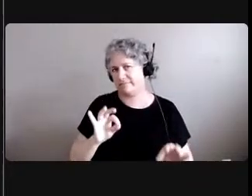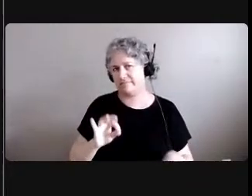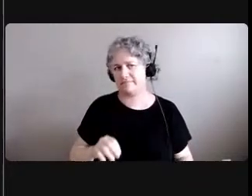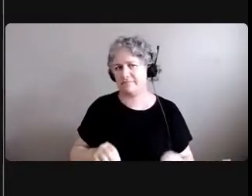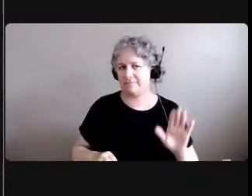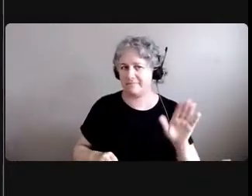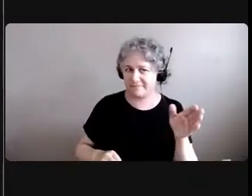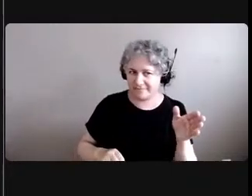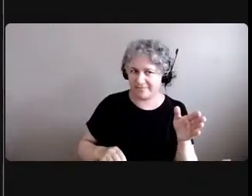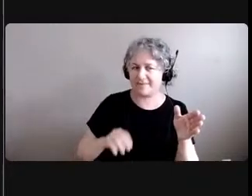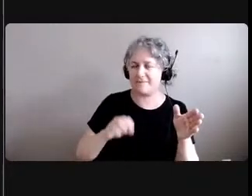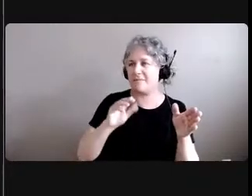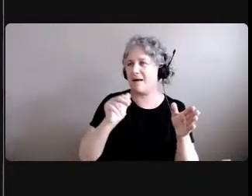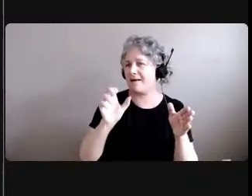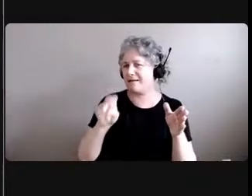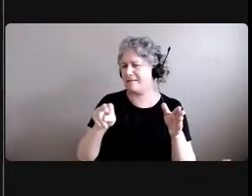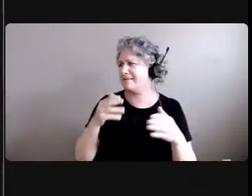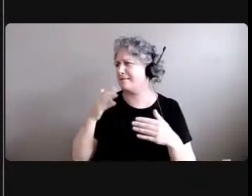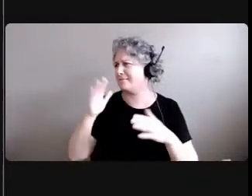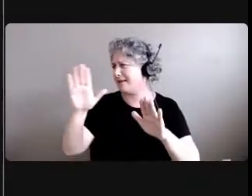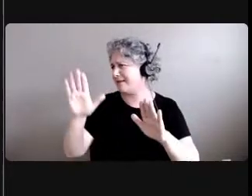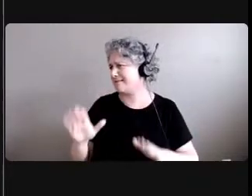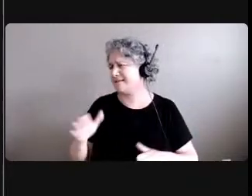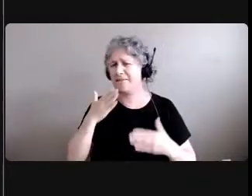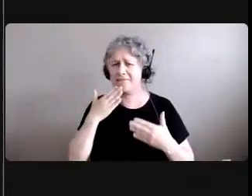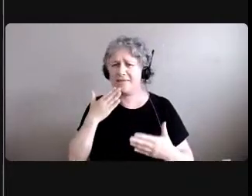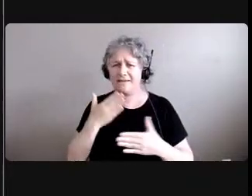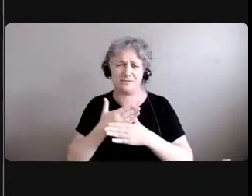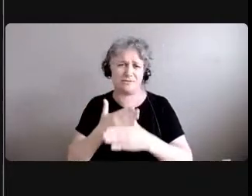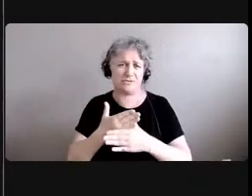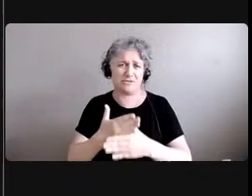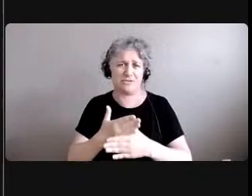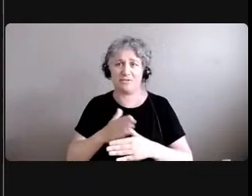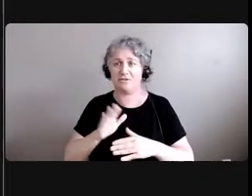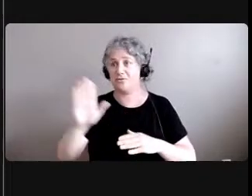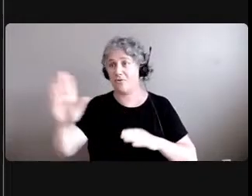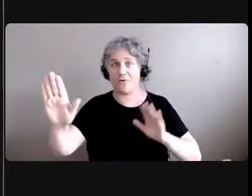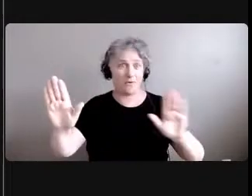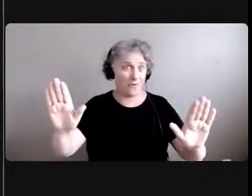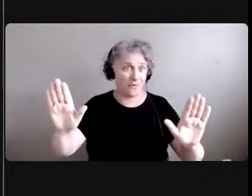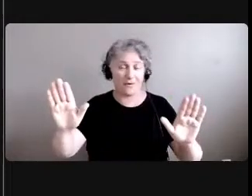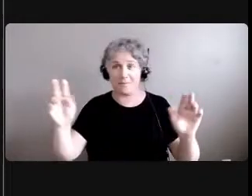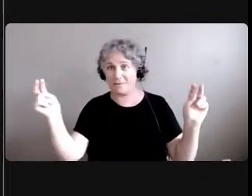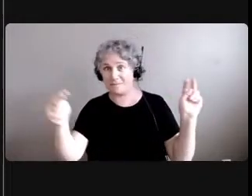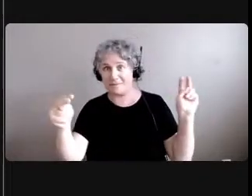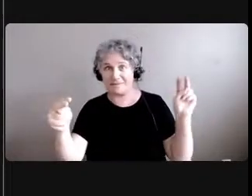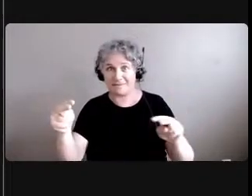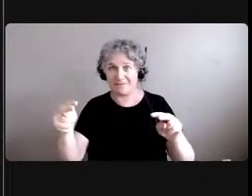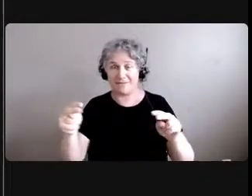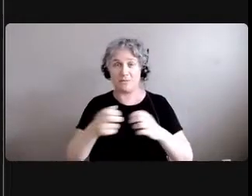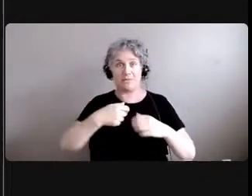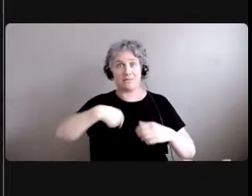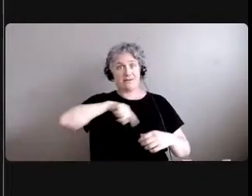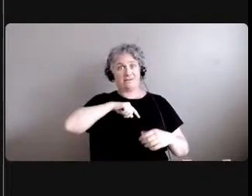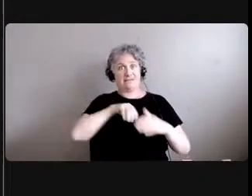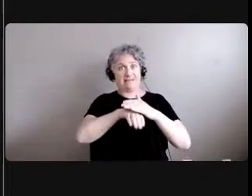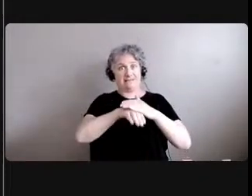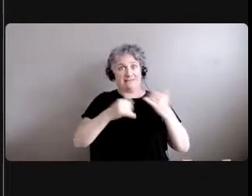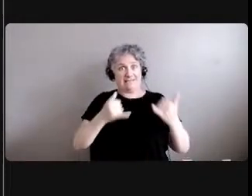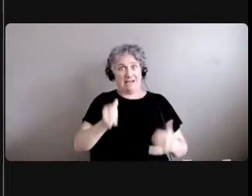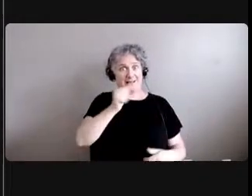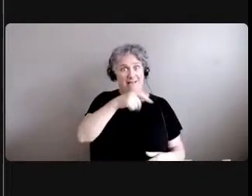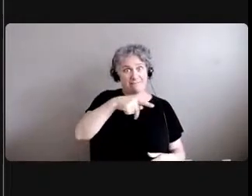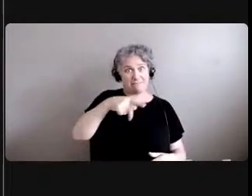Amazing. And thank you. Thank you for sharing your perspectives, both with us at Access Now, with the community